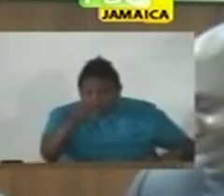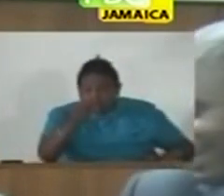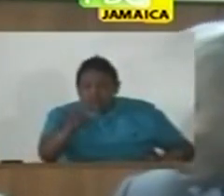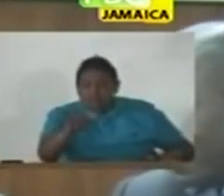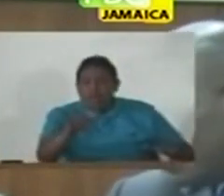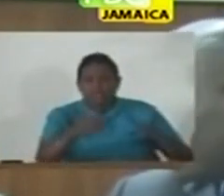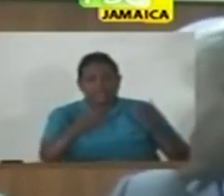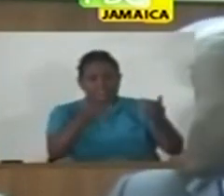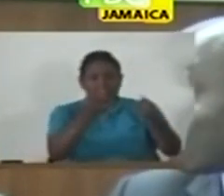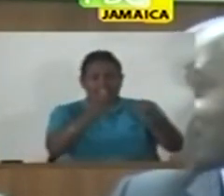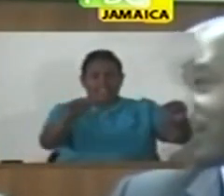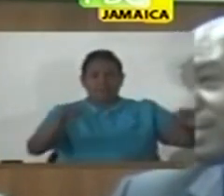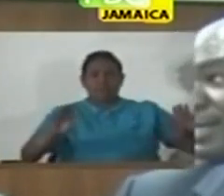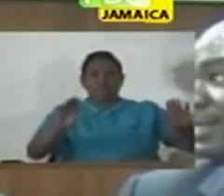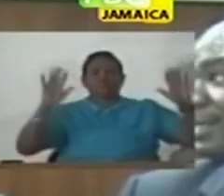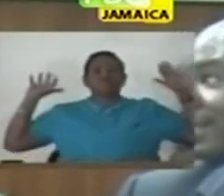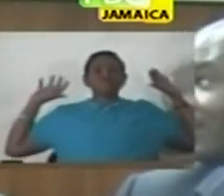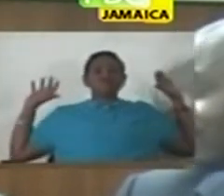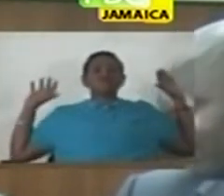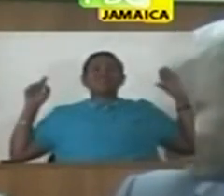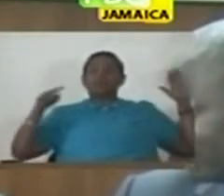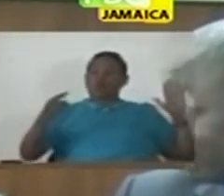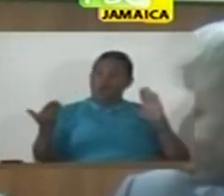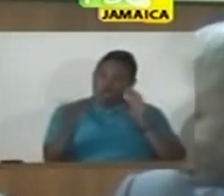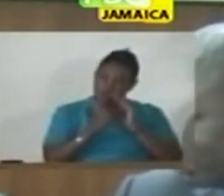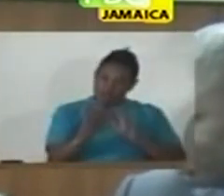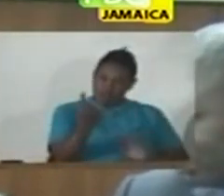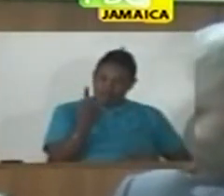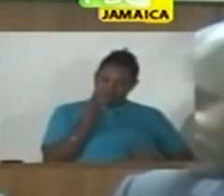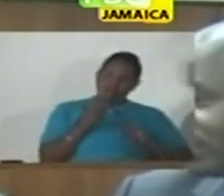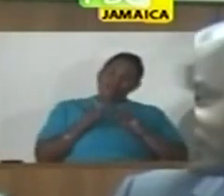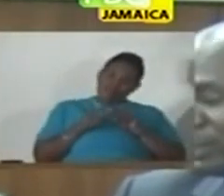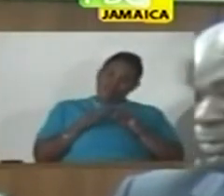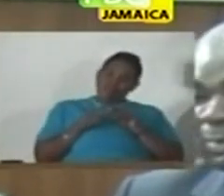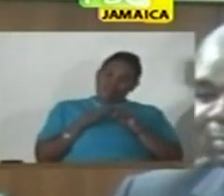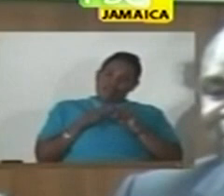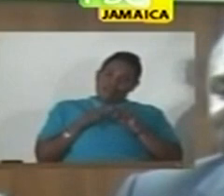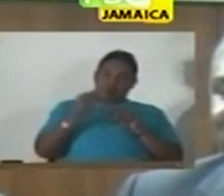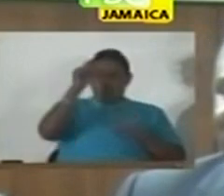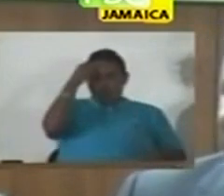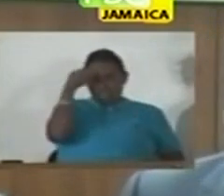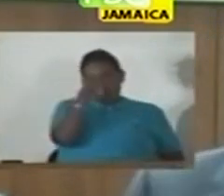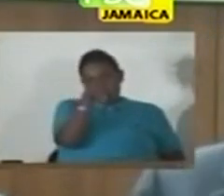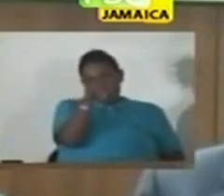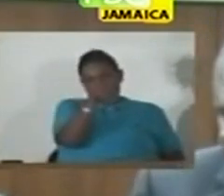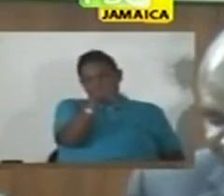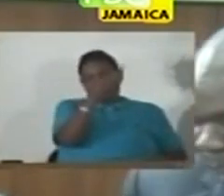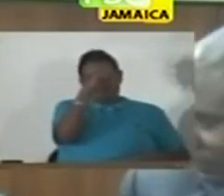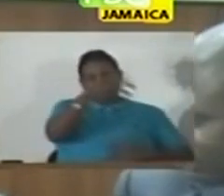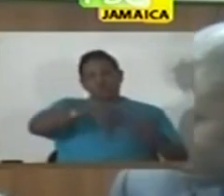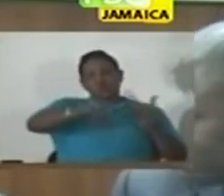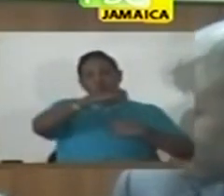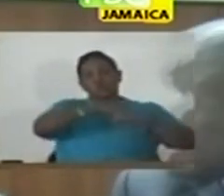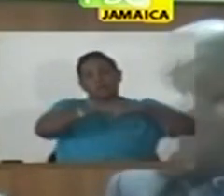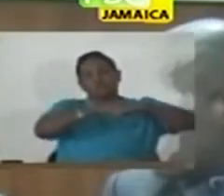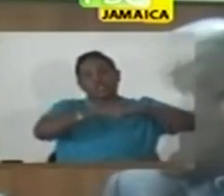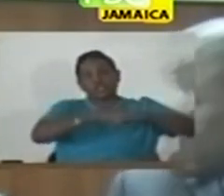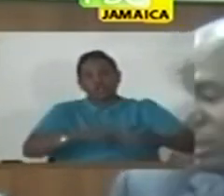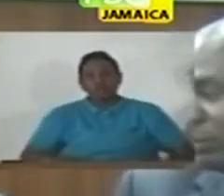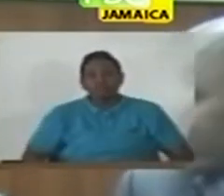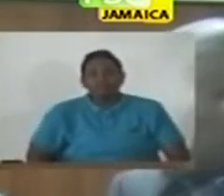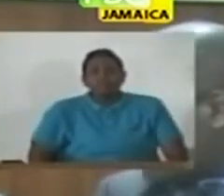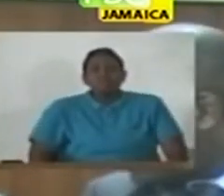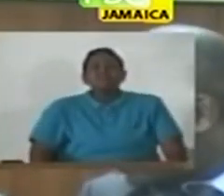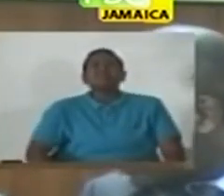of independence, then they will again become dependent on the state for social protection. This,